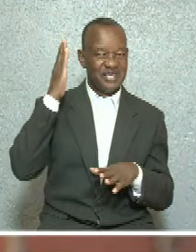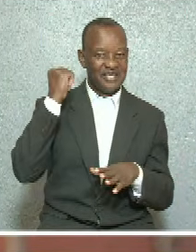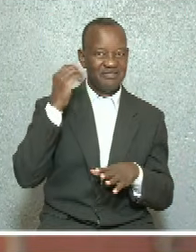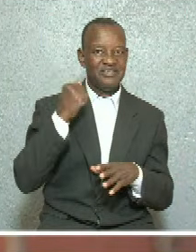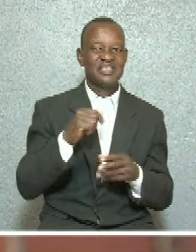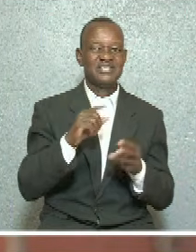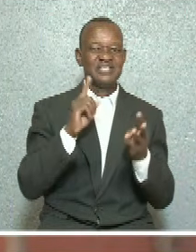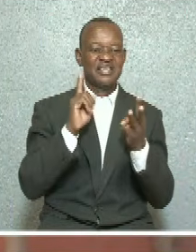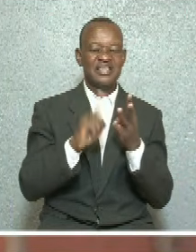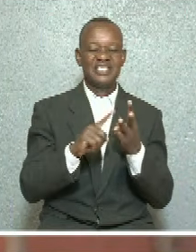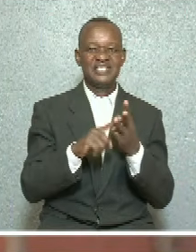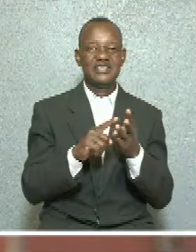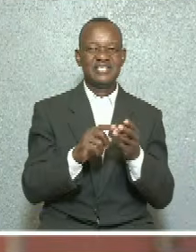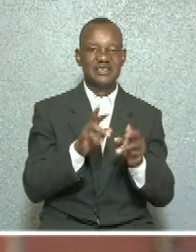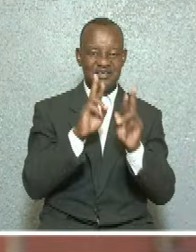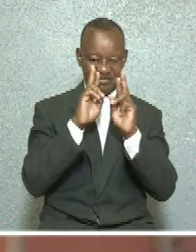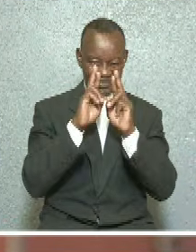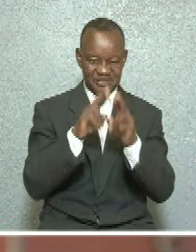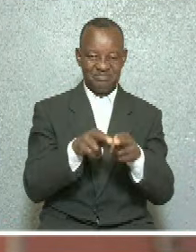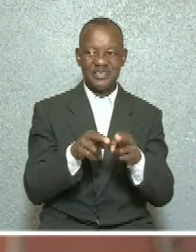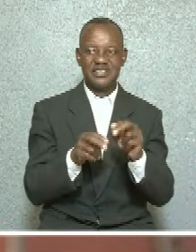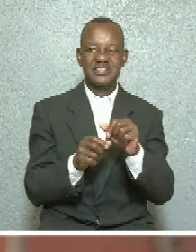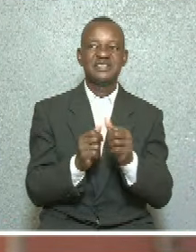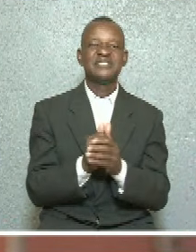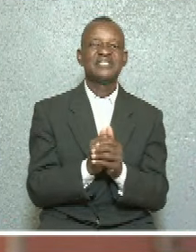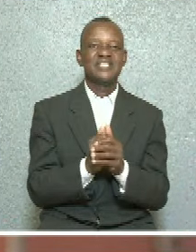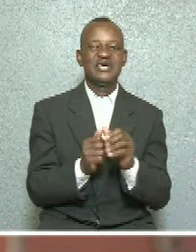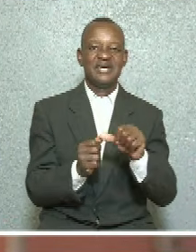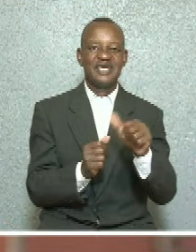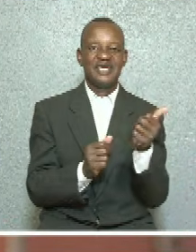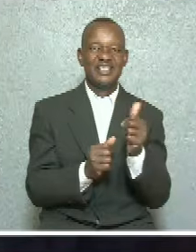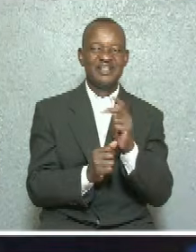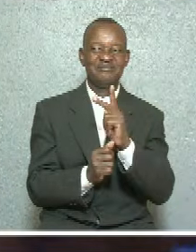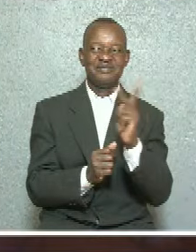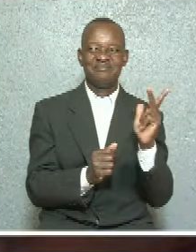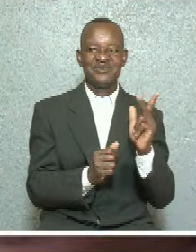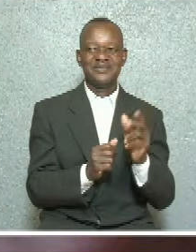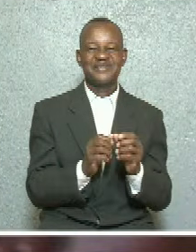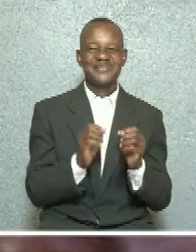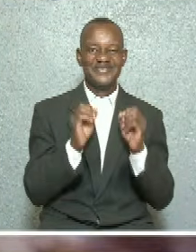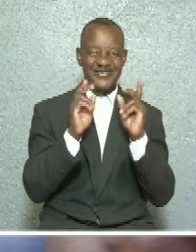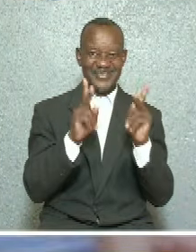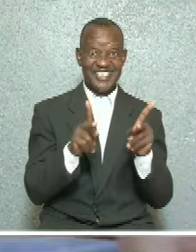stones I took to, I believe, where I got today. All right.